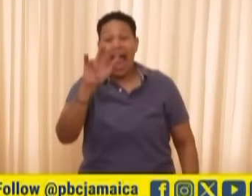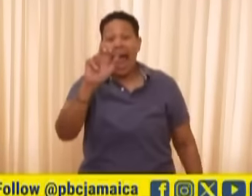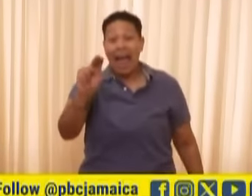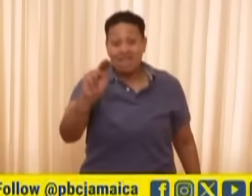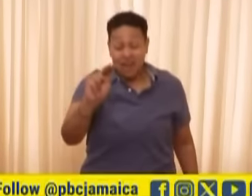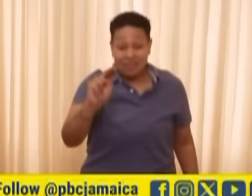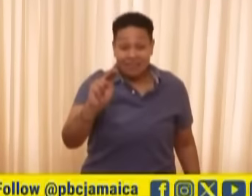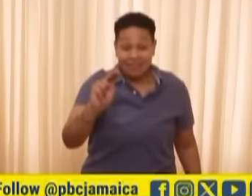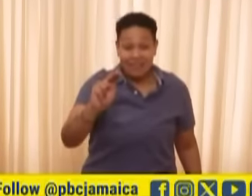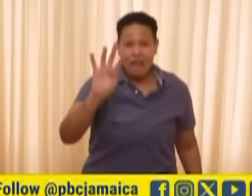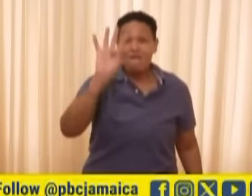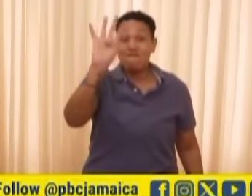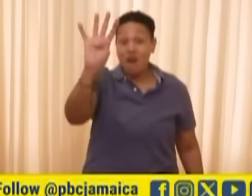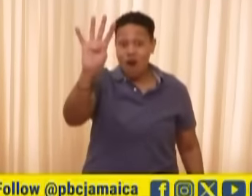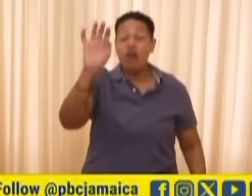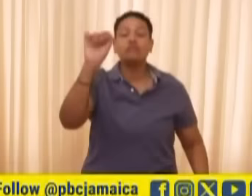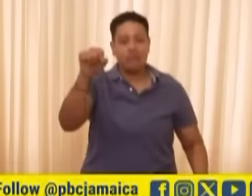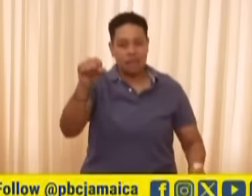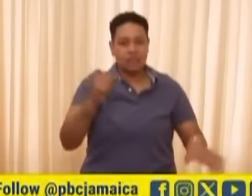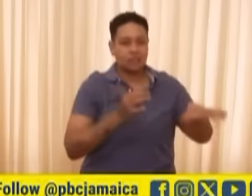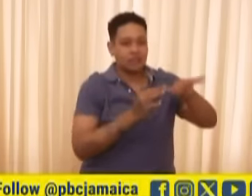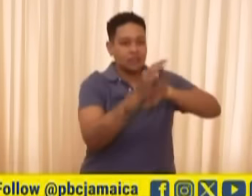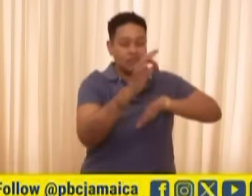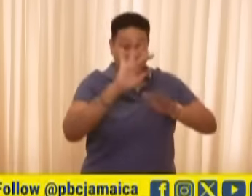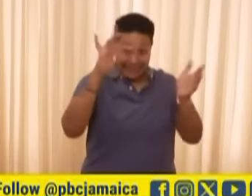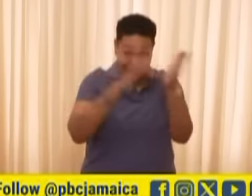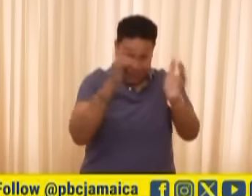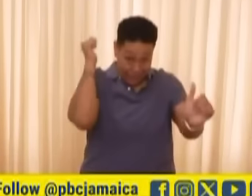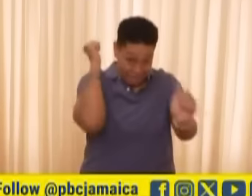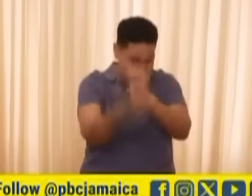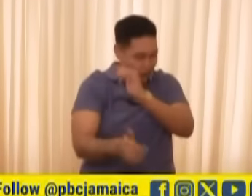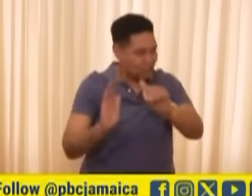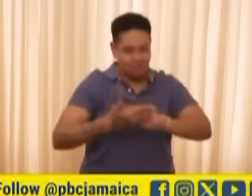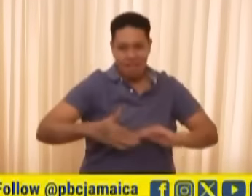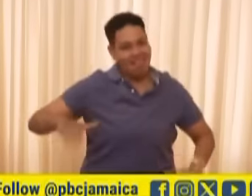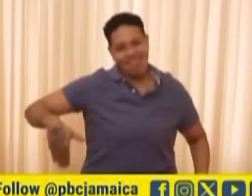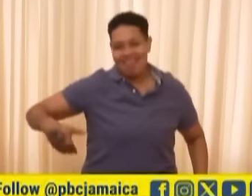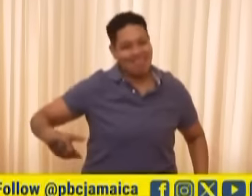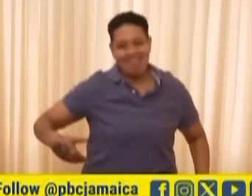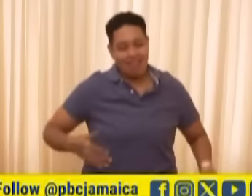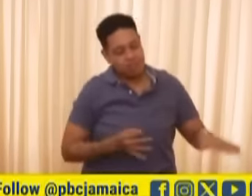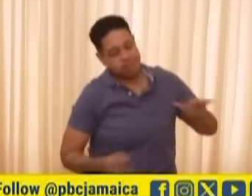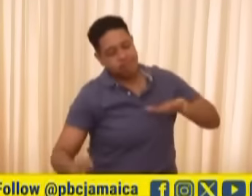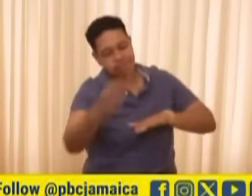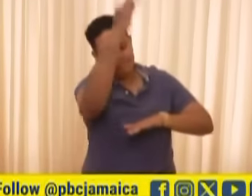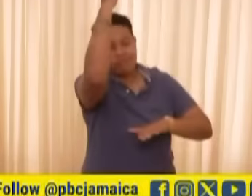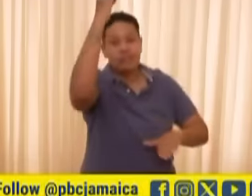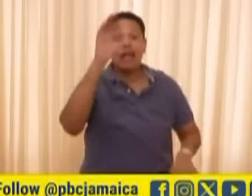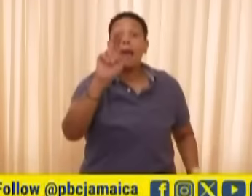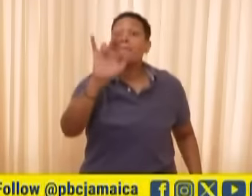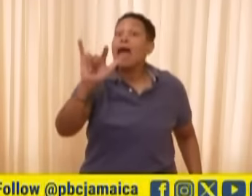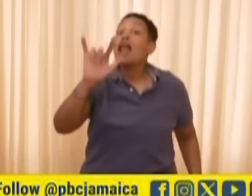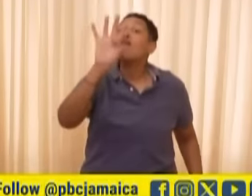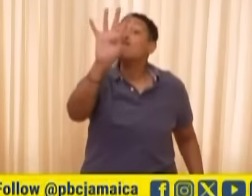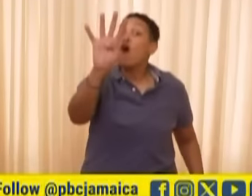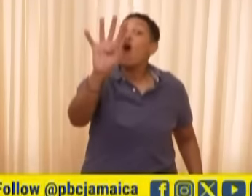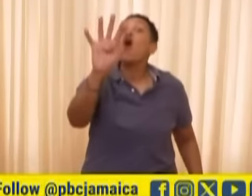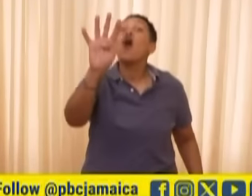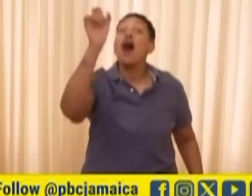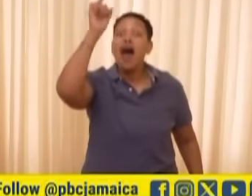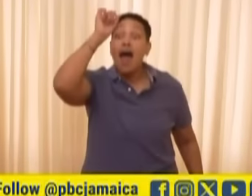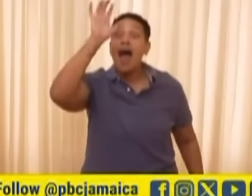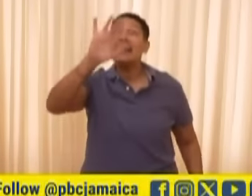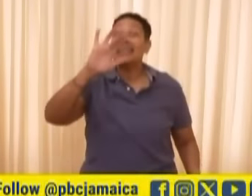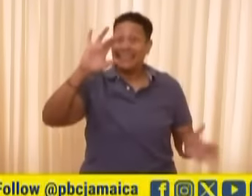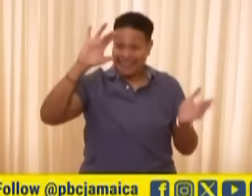was a Category 4 hurricane, yes, but the center did not pass over the island. Beryl was also a Category 4 hurricane, but